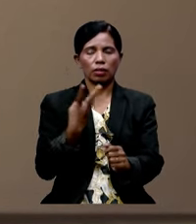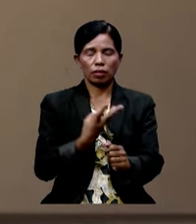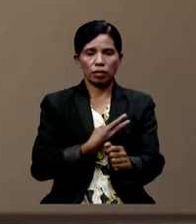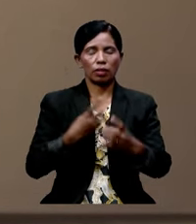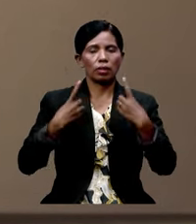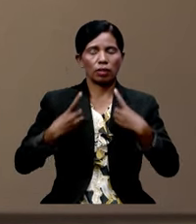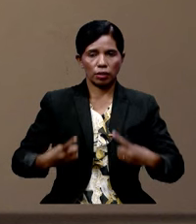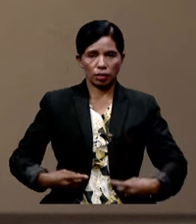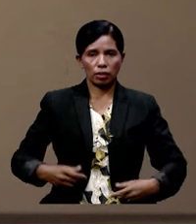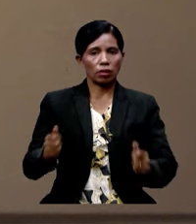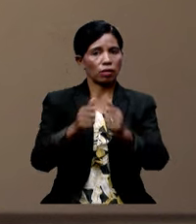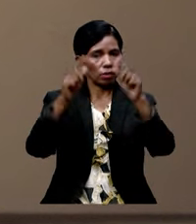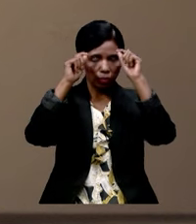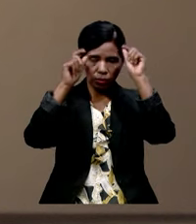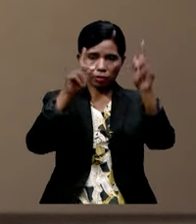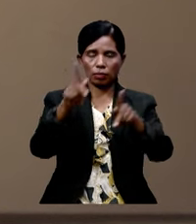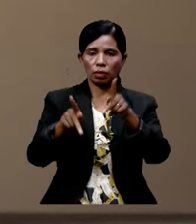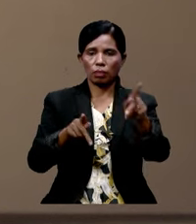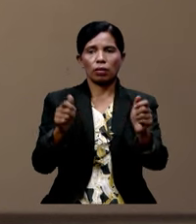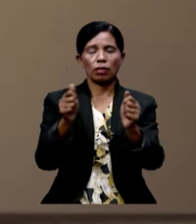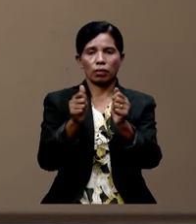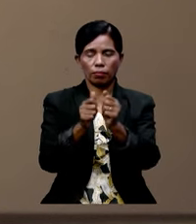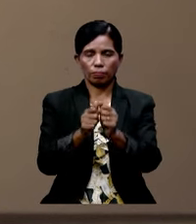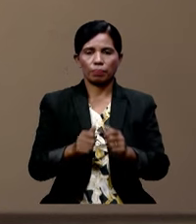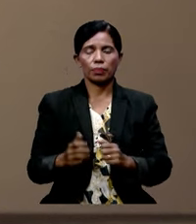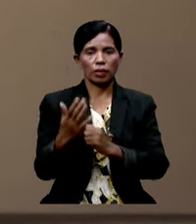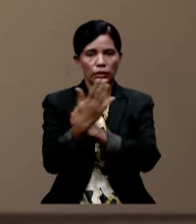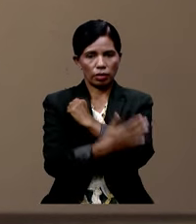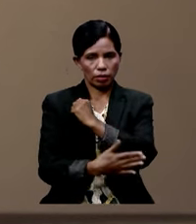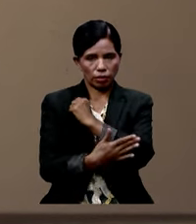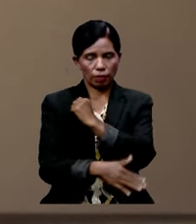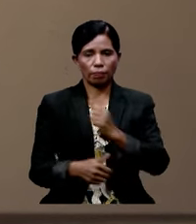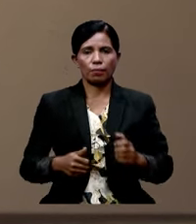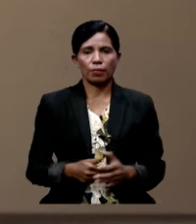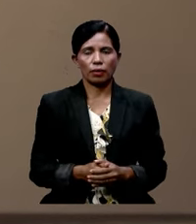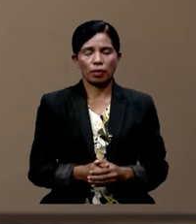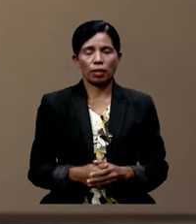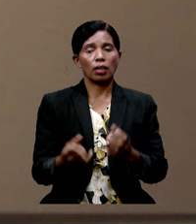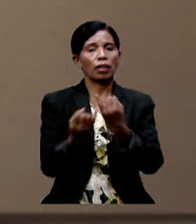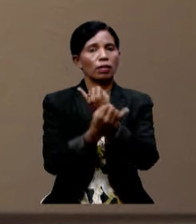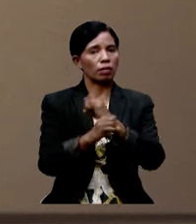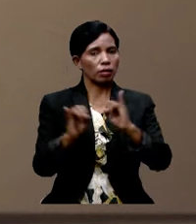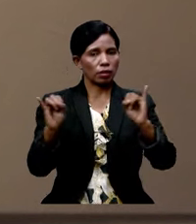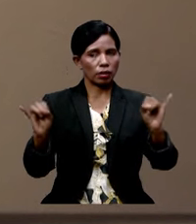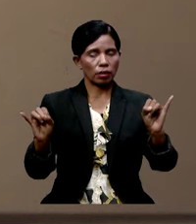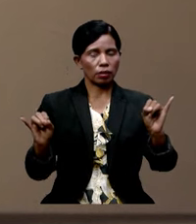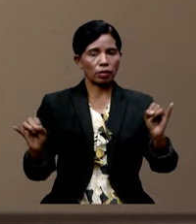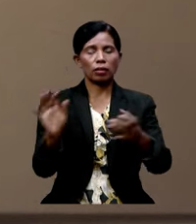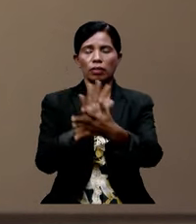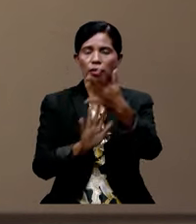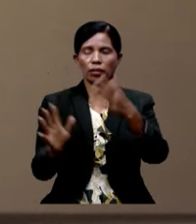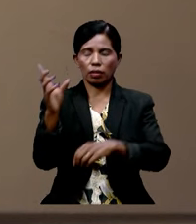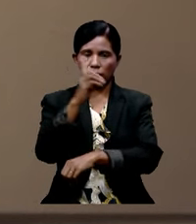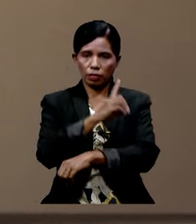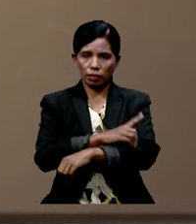the Timorese people and the nation. Since independence, the Holy See has